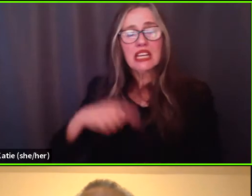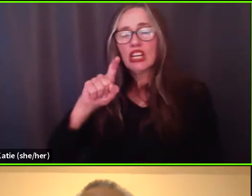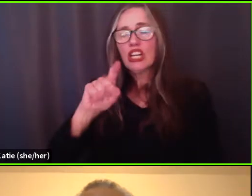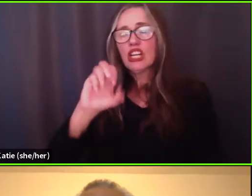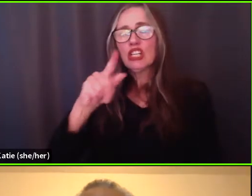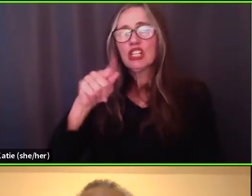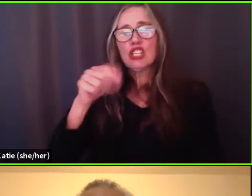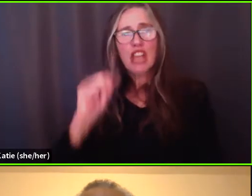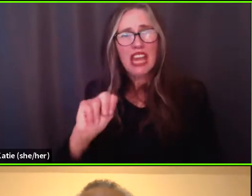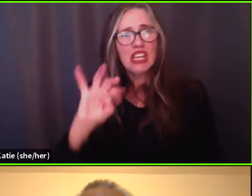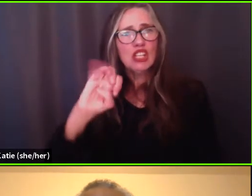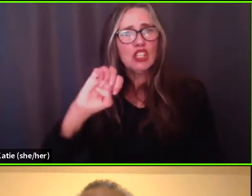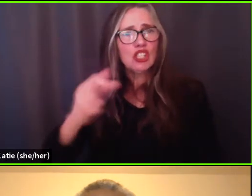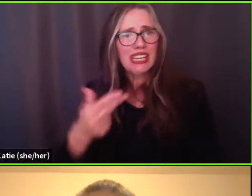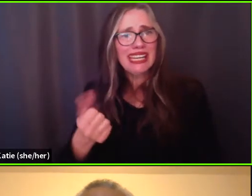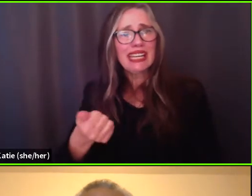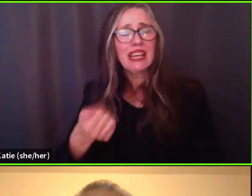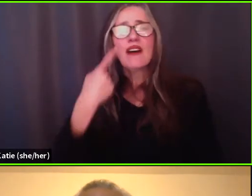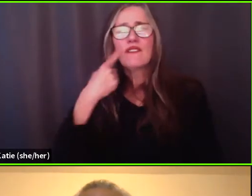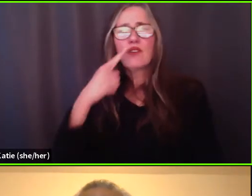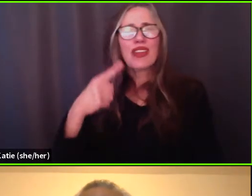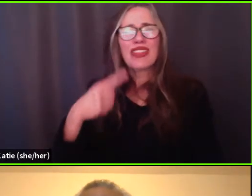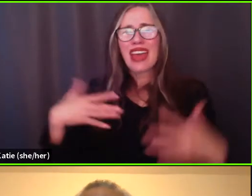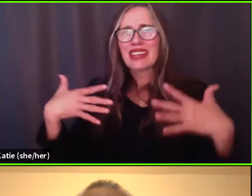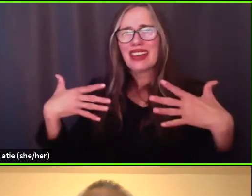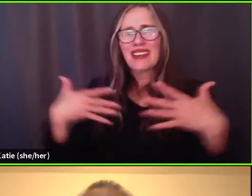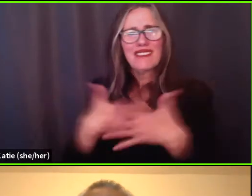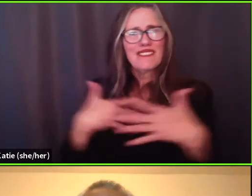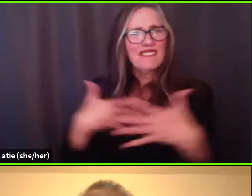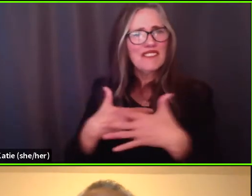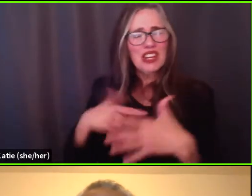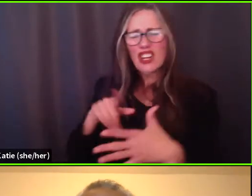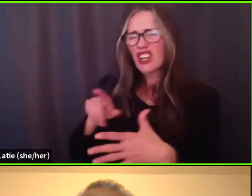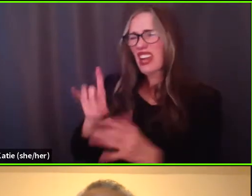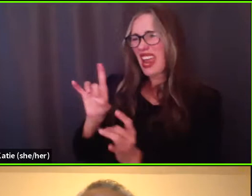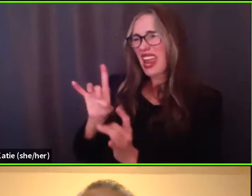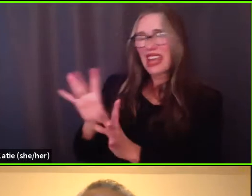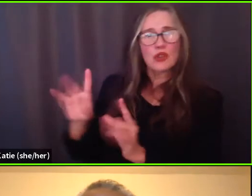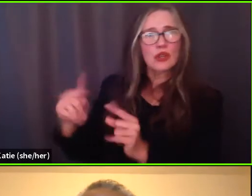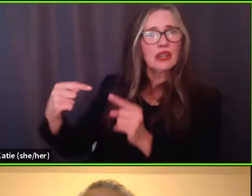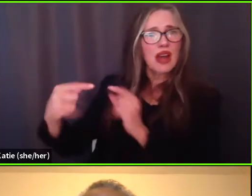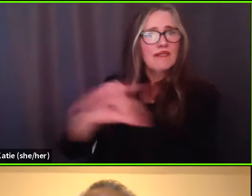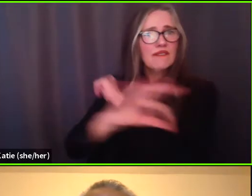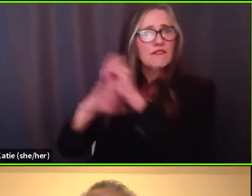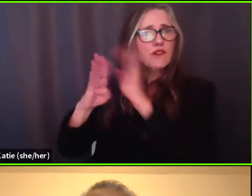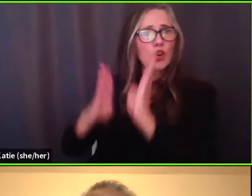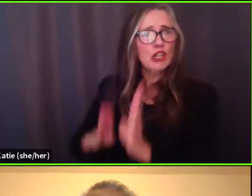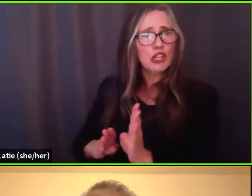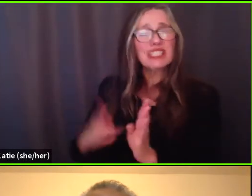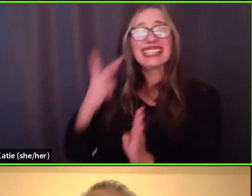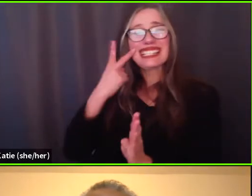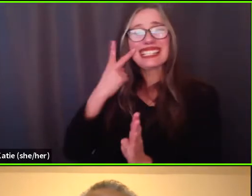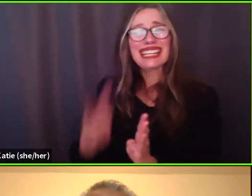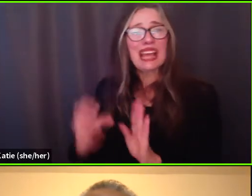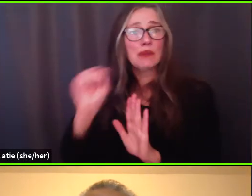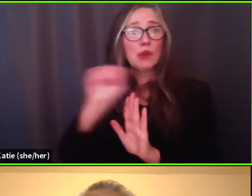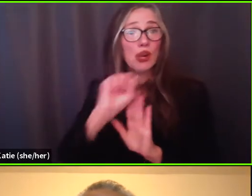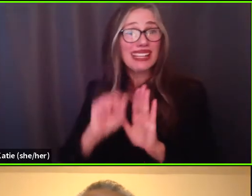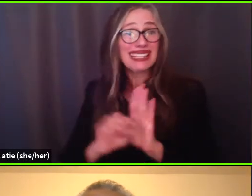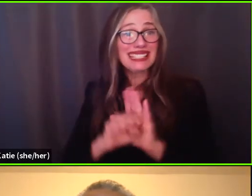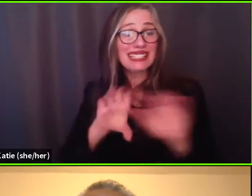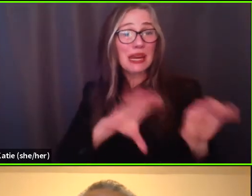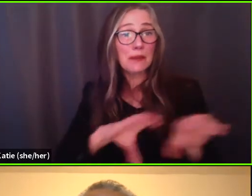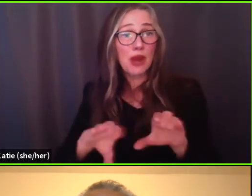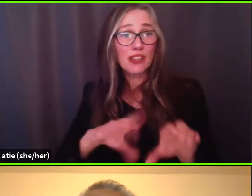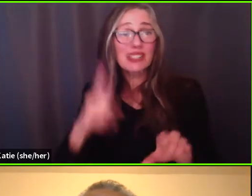together islamophobia ethnonationalism biopolitical and biometric management and coercive state practices it seems not it seems